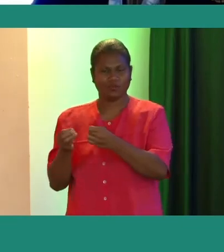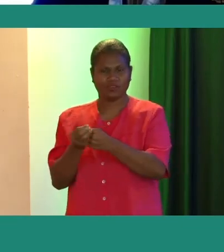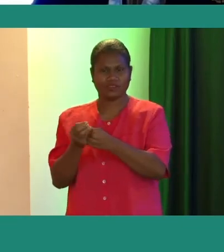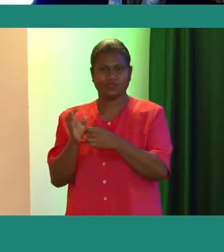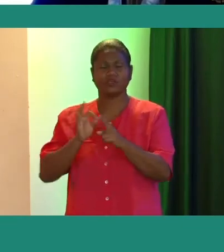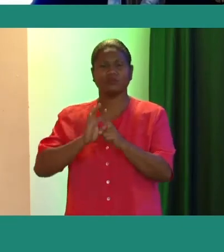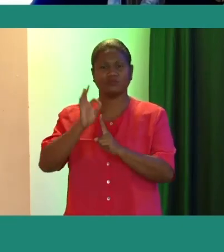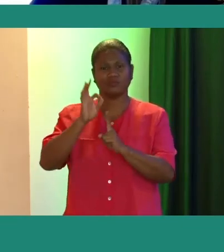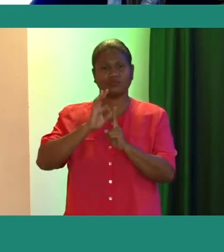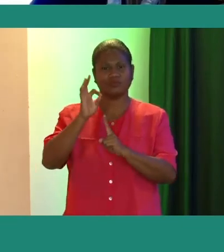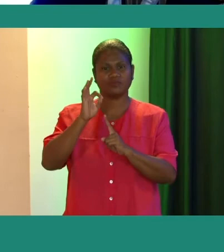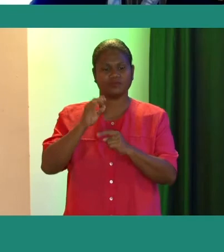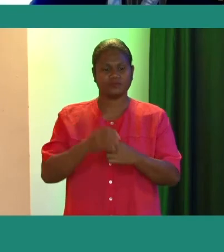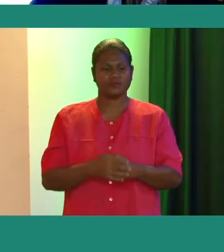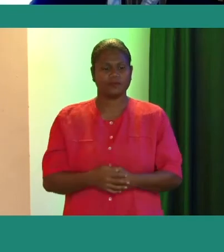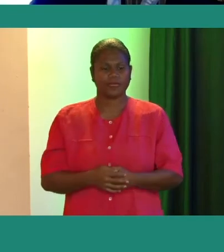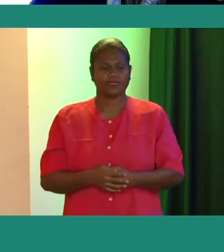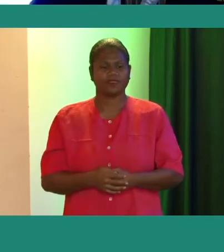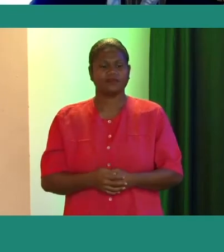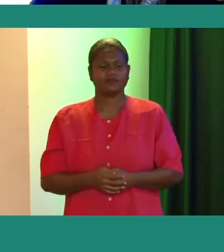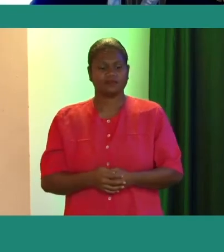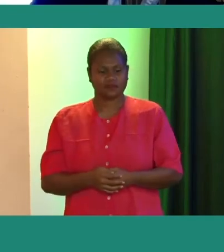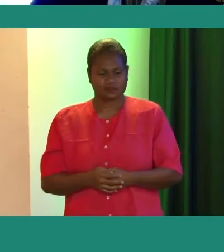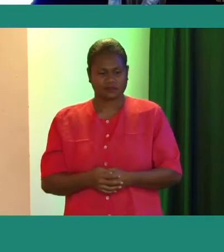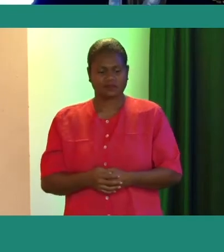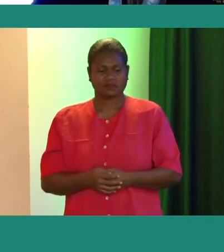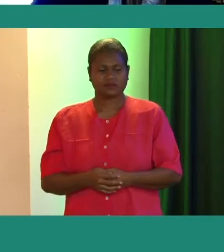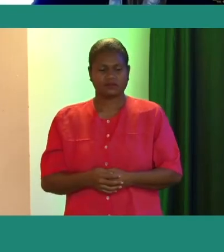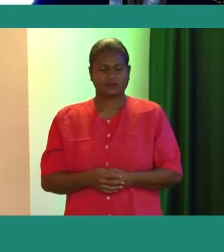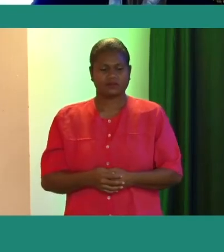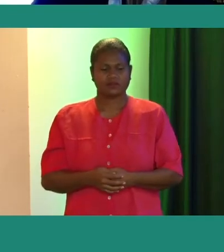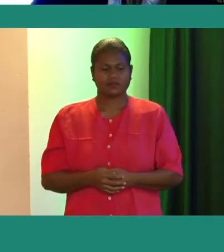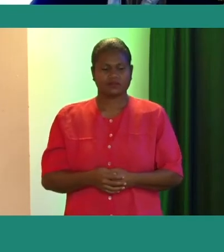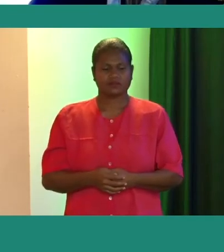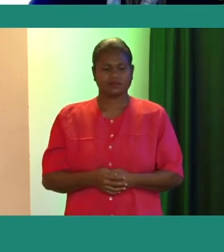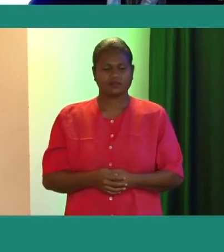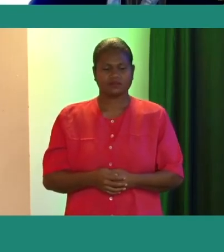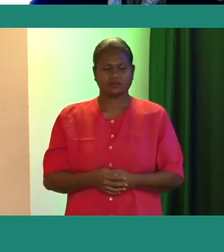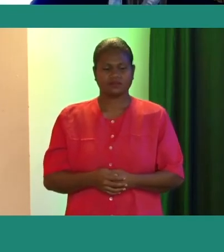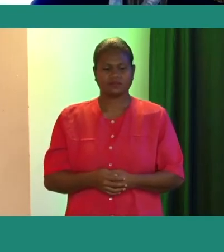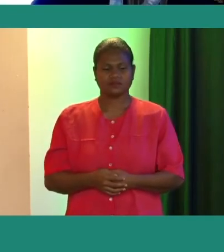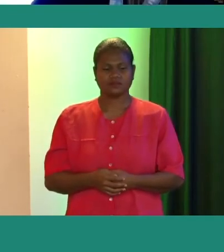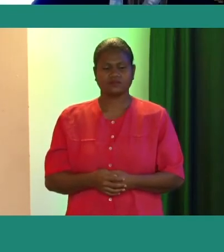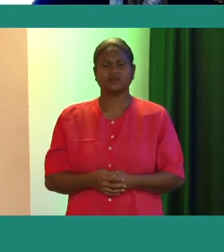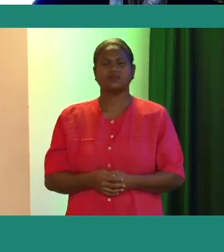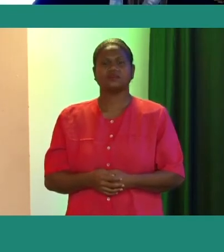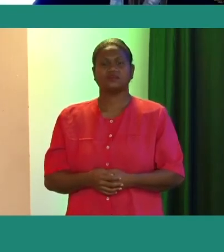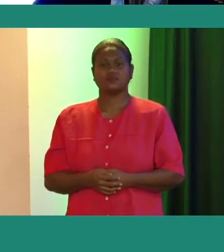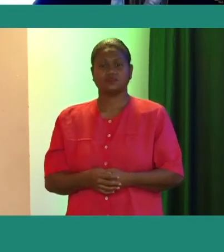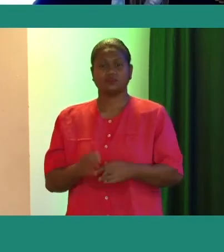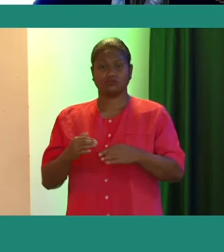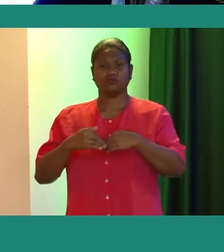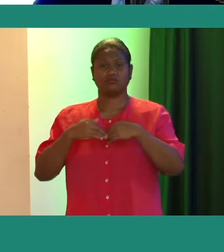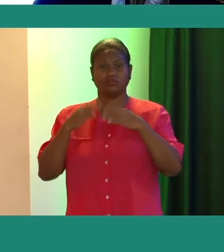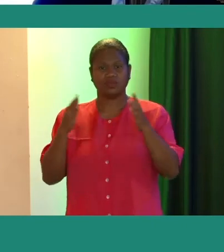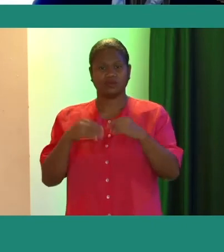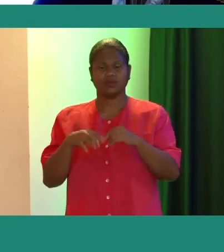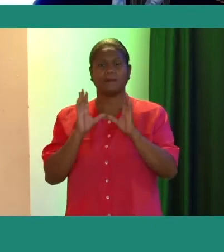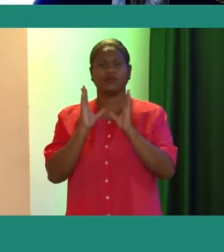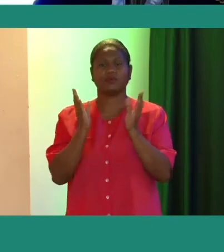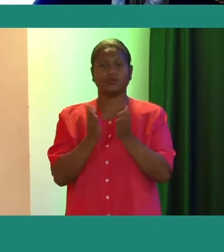still an organisation, you're still an employer. And if I'm not wrong, you're the biggest employer in Papua New Guinea.